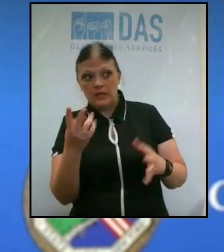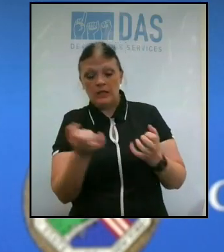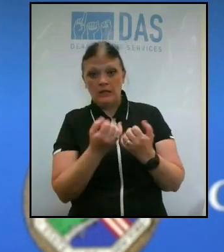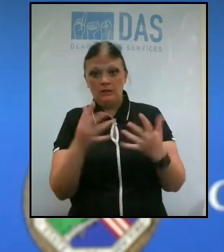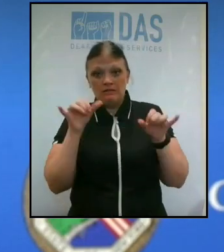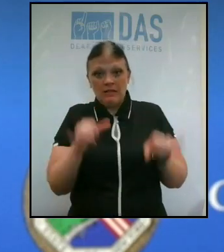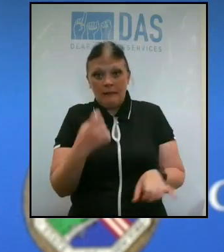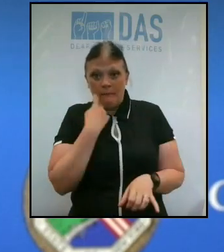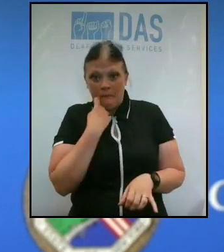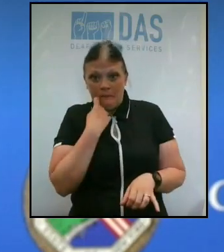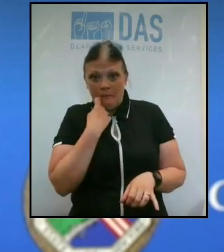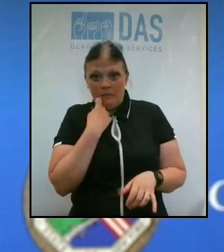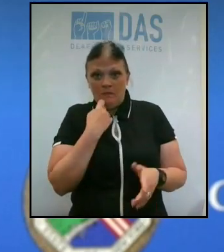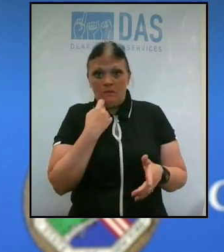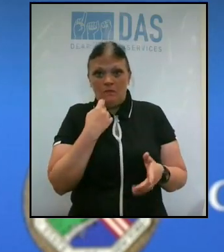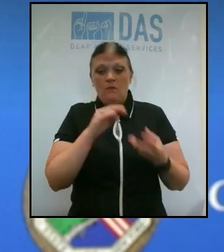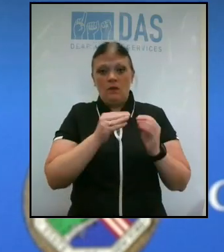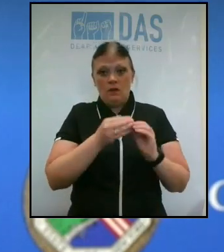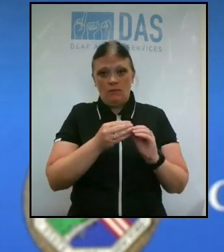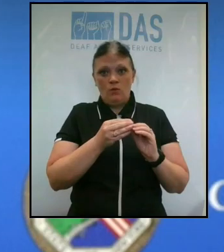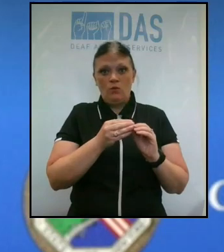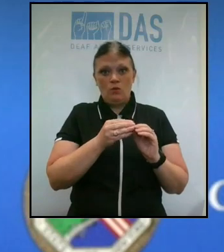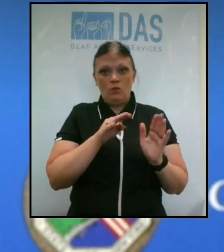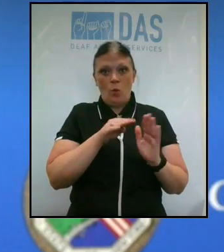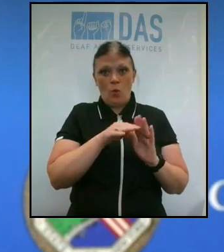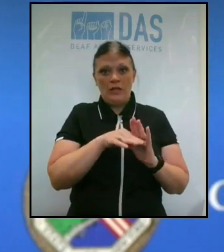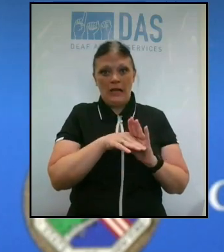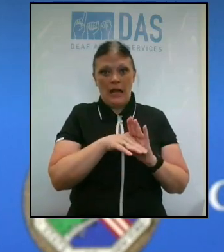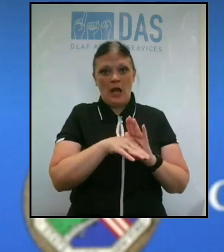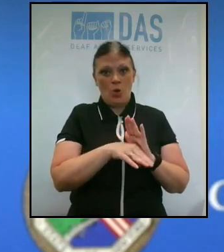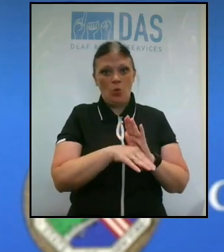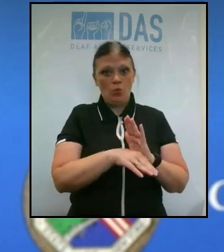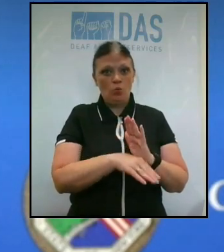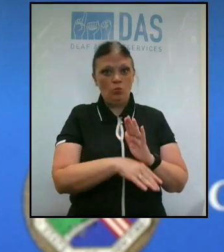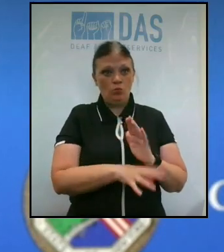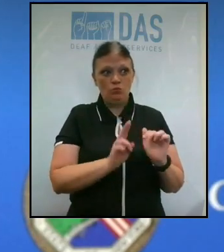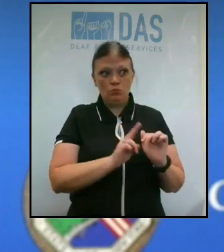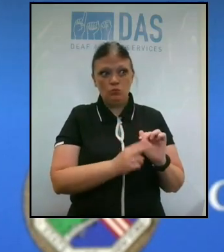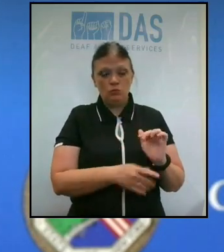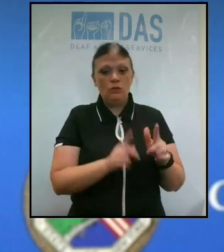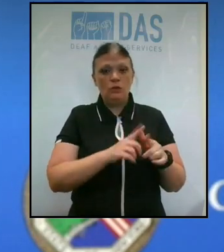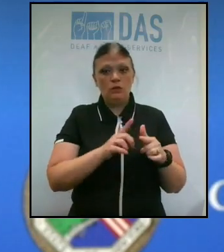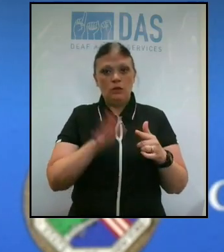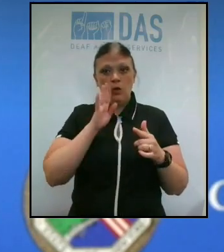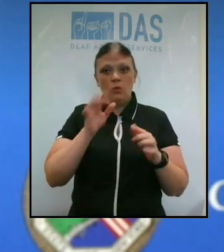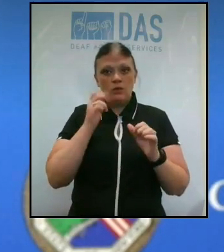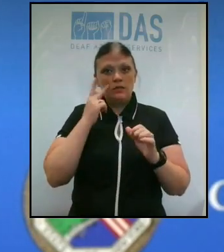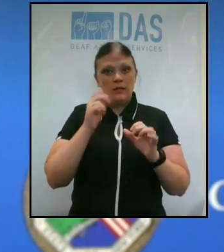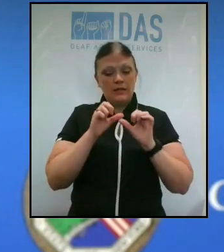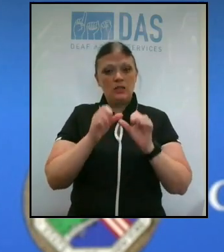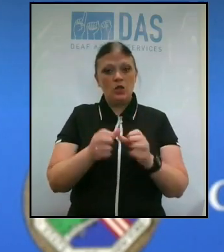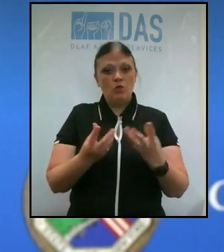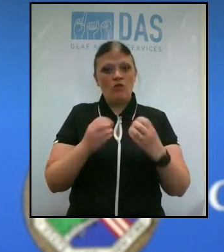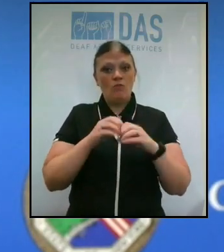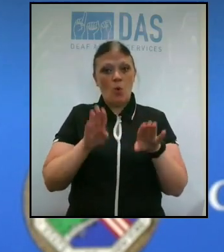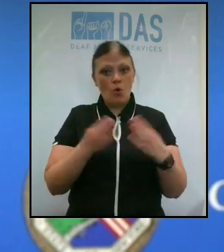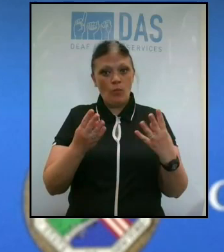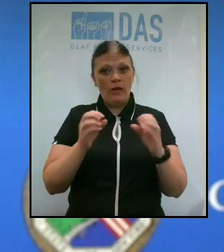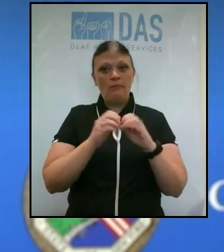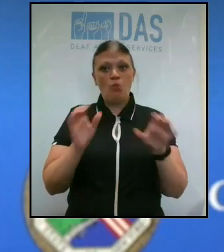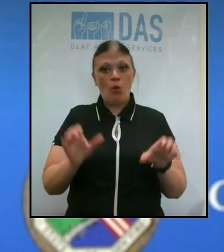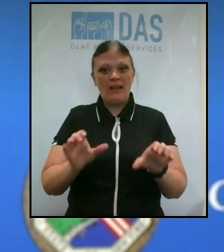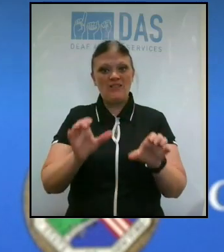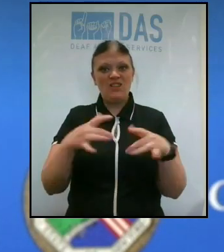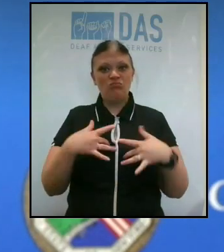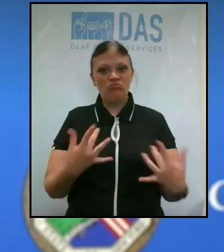lately, which is our numbers going down, I think we'll see continual opening and more activity being put in